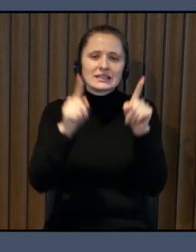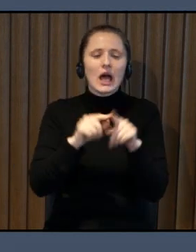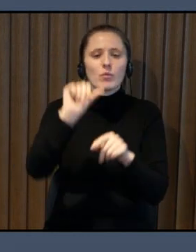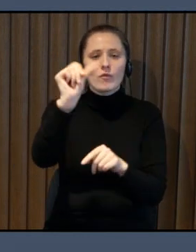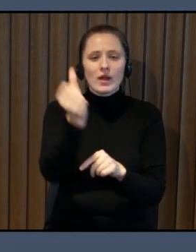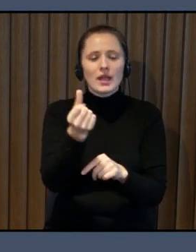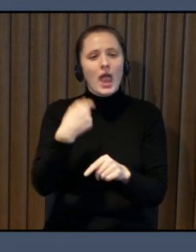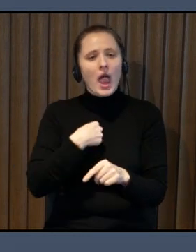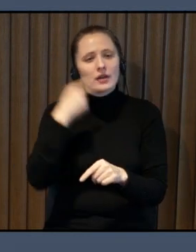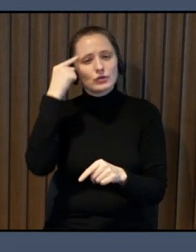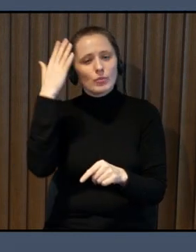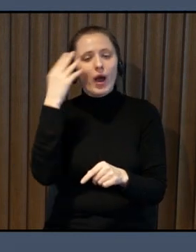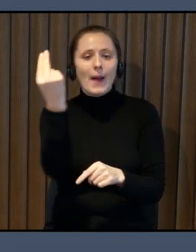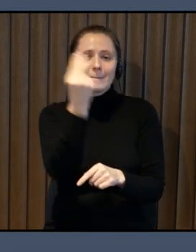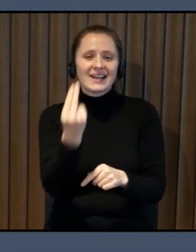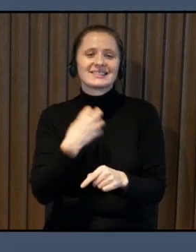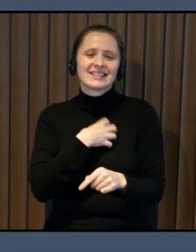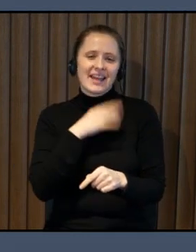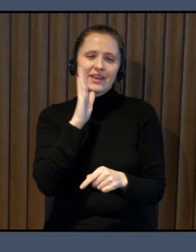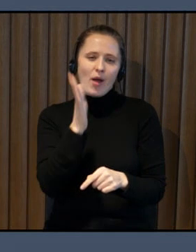activities is creating tactile